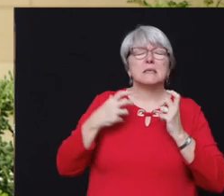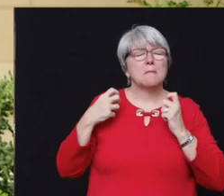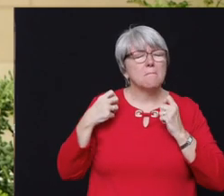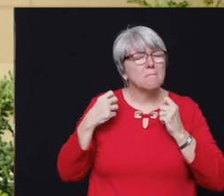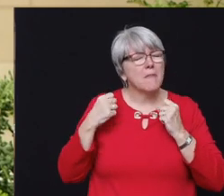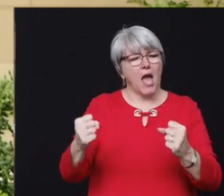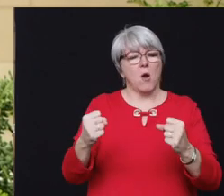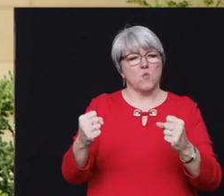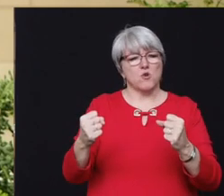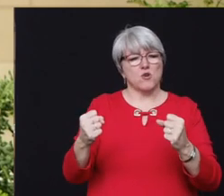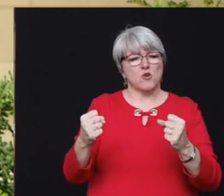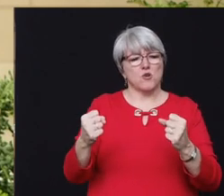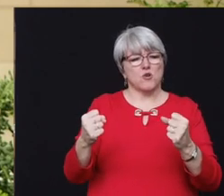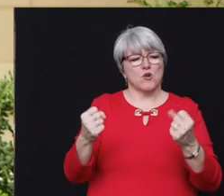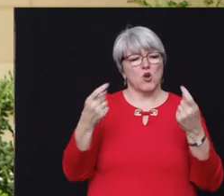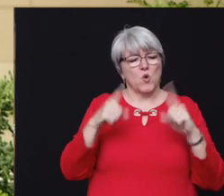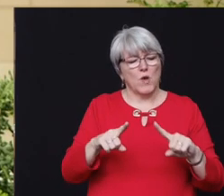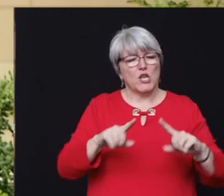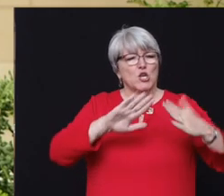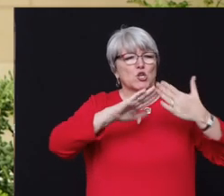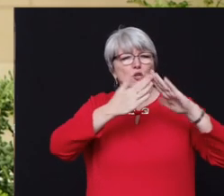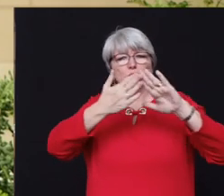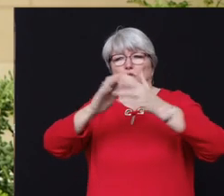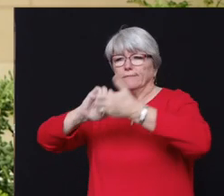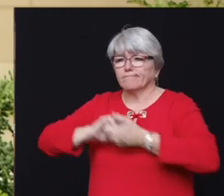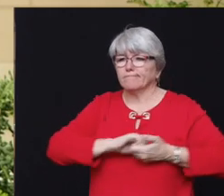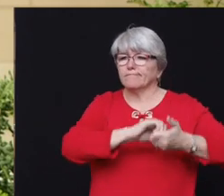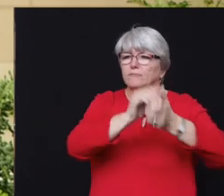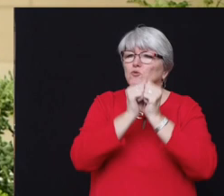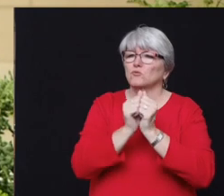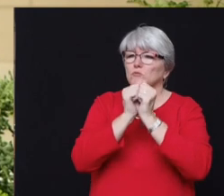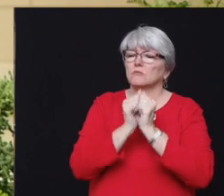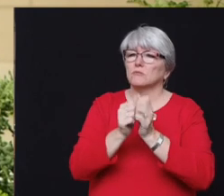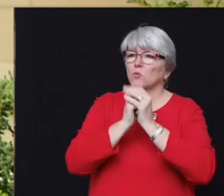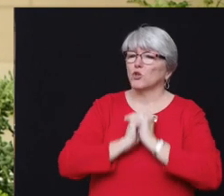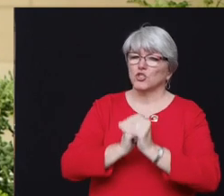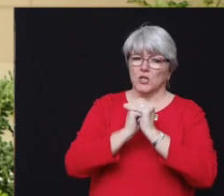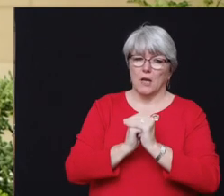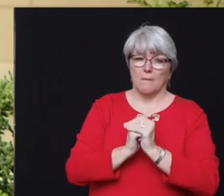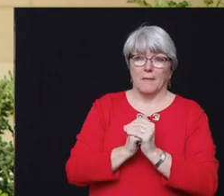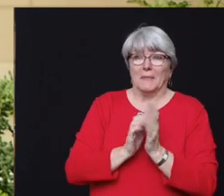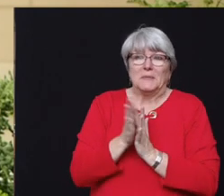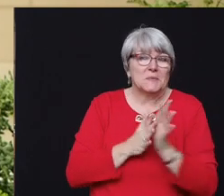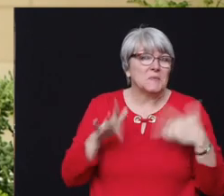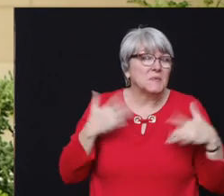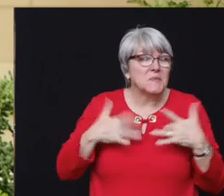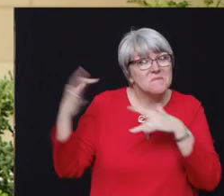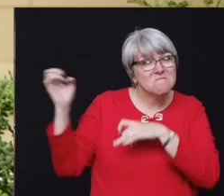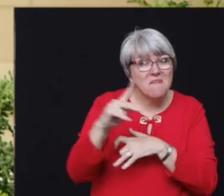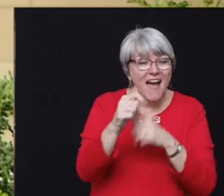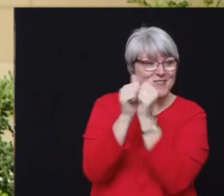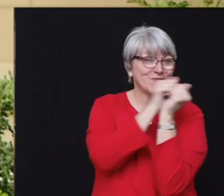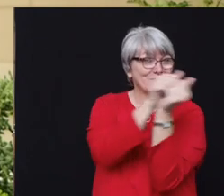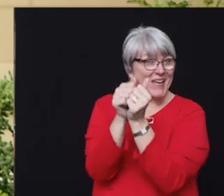power in community worship. And I can't wait to get back to it